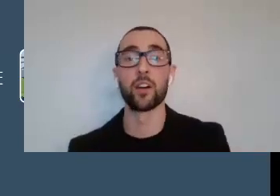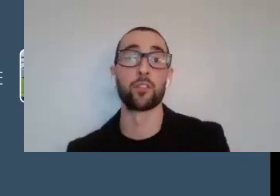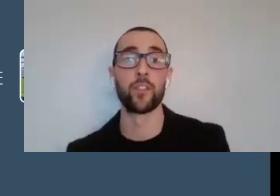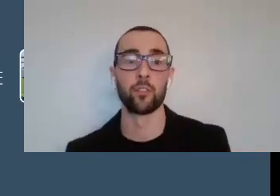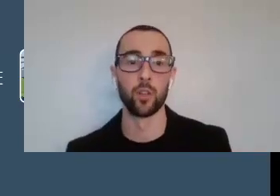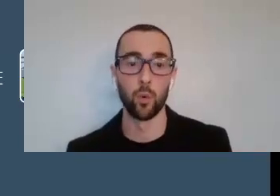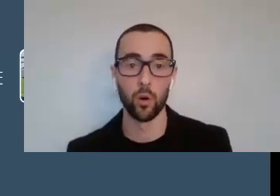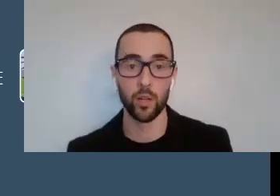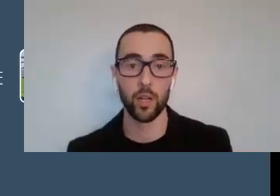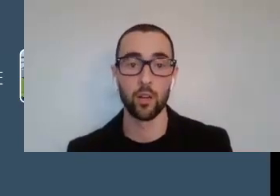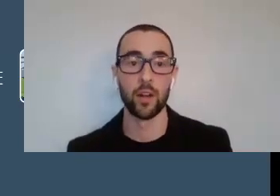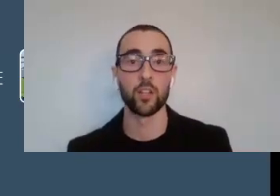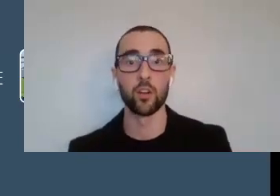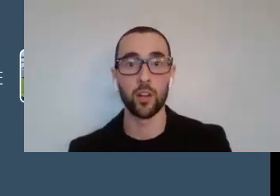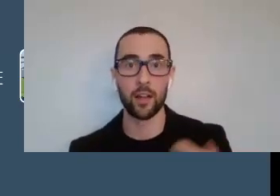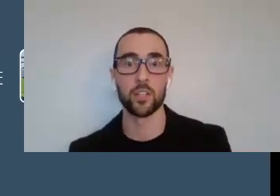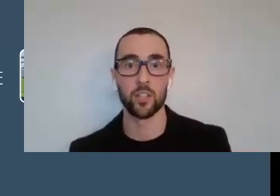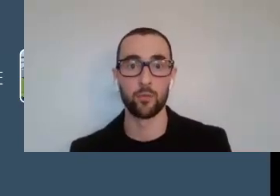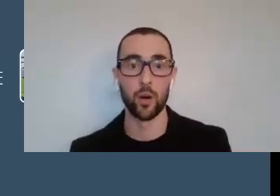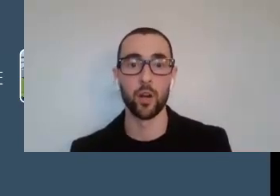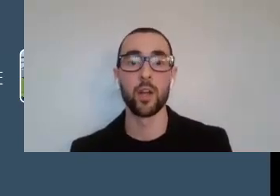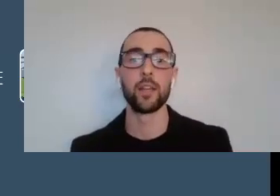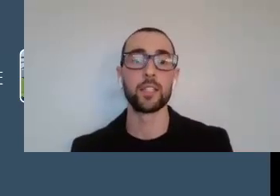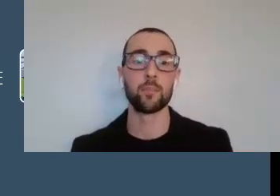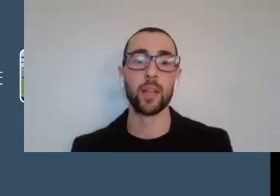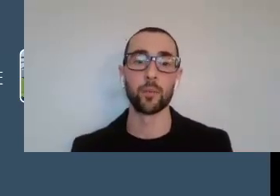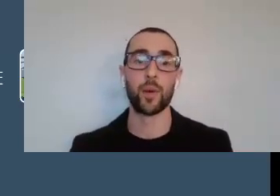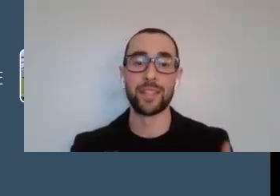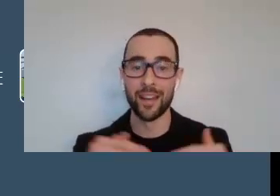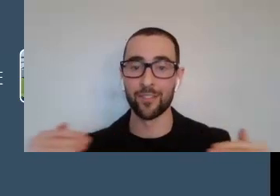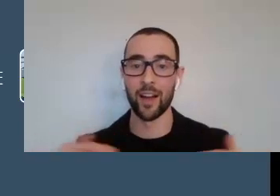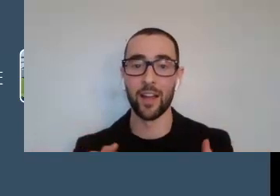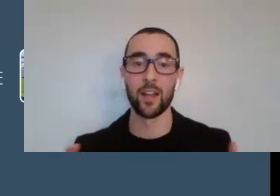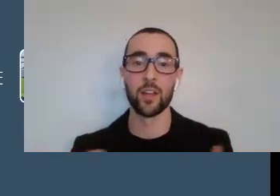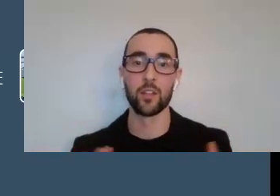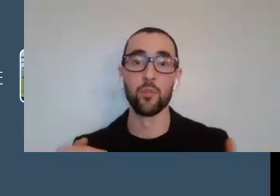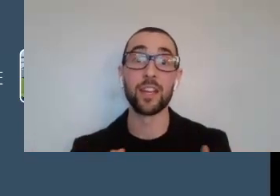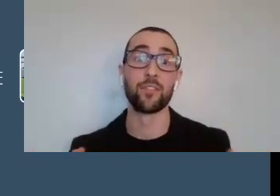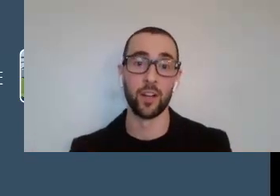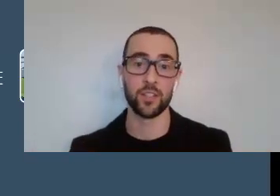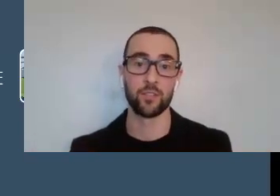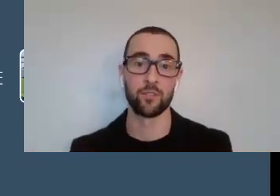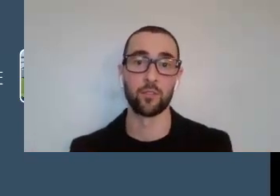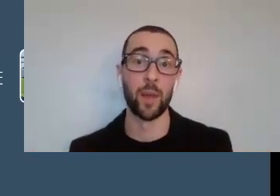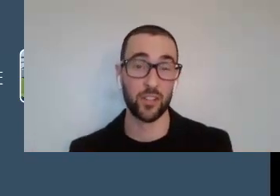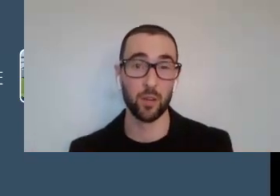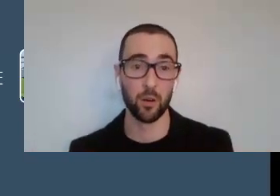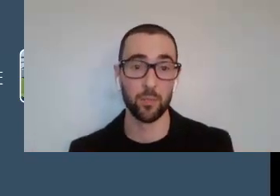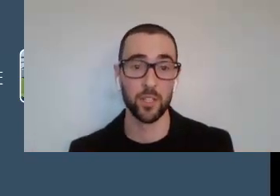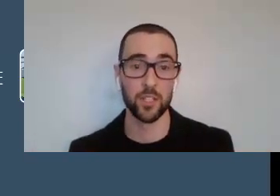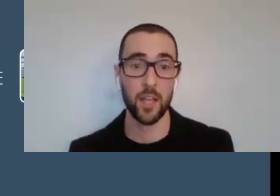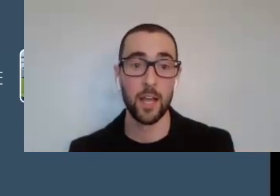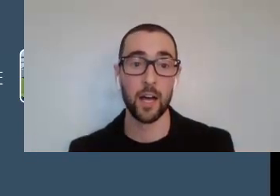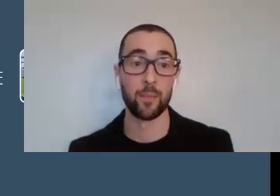contributions on any other federal award, right? So your accounting software needs to be able to identify unique funds for